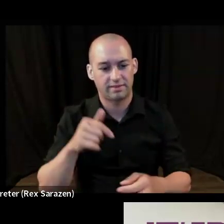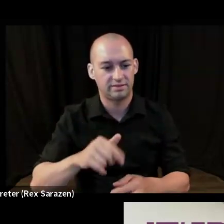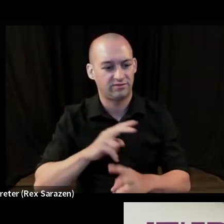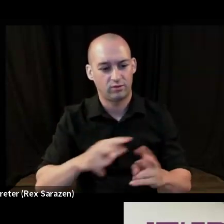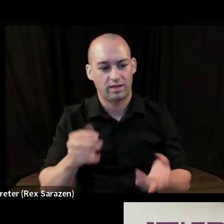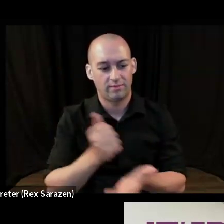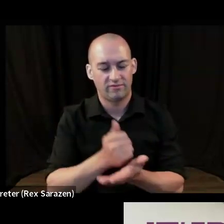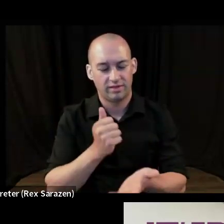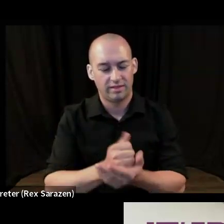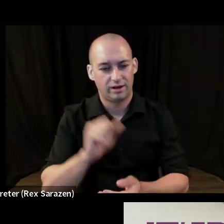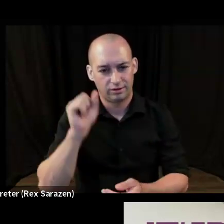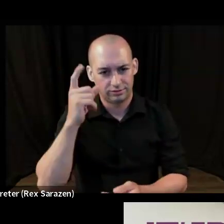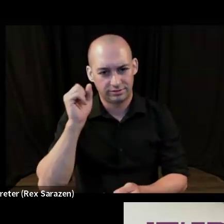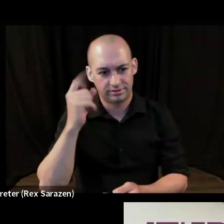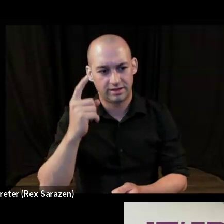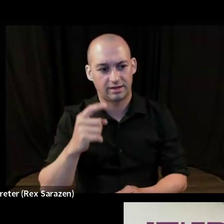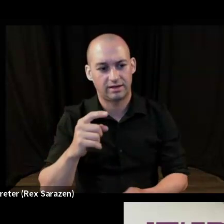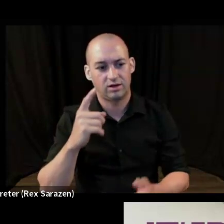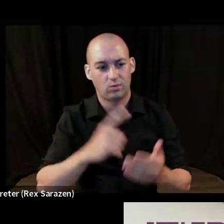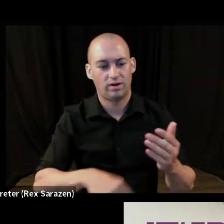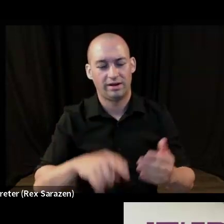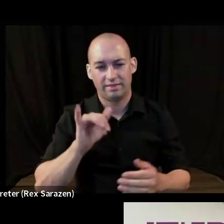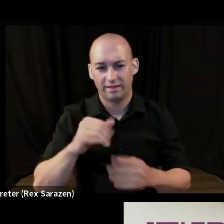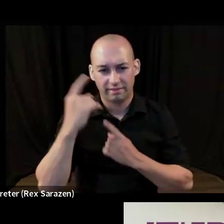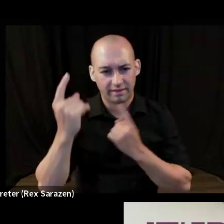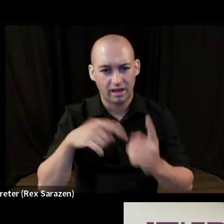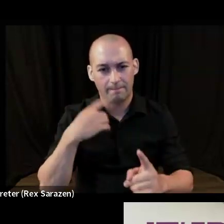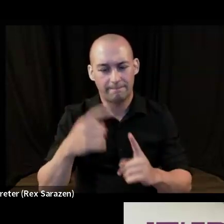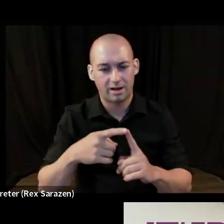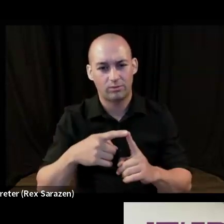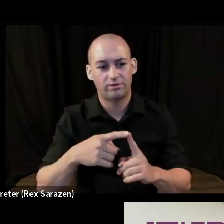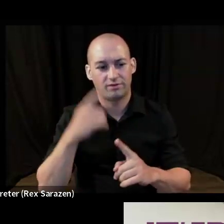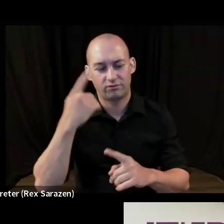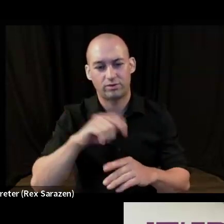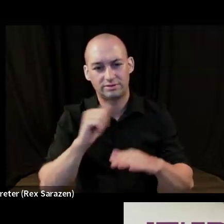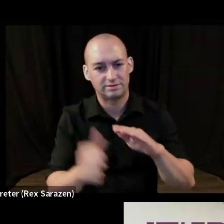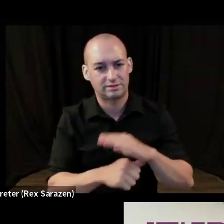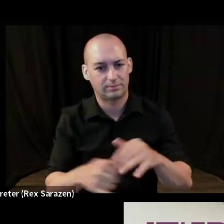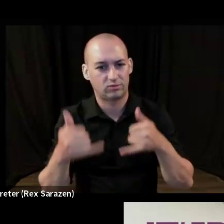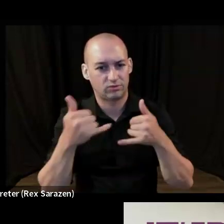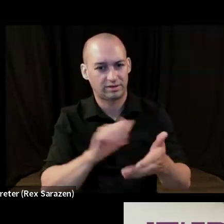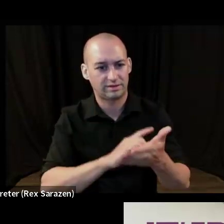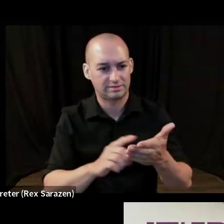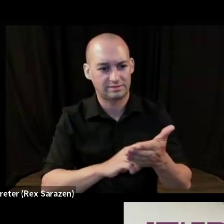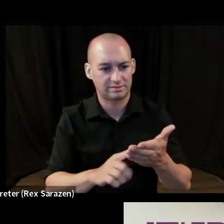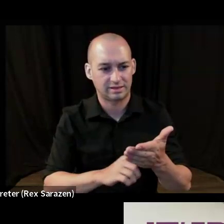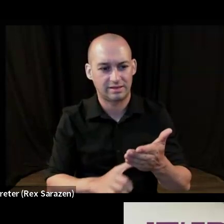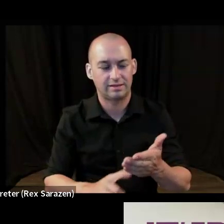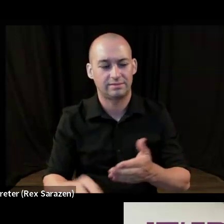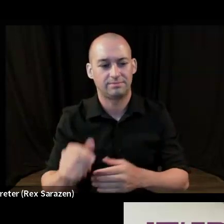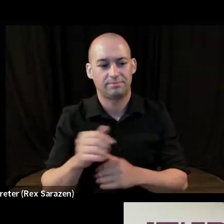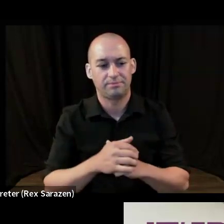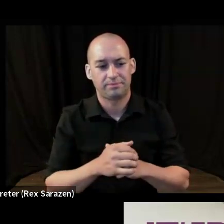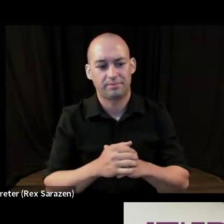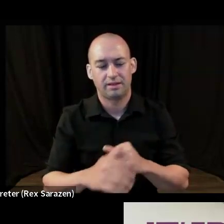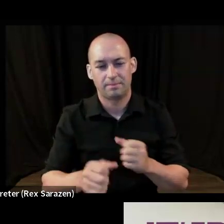to understand like what CDT is thinking about for the subgrant design and everything. I know I've been like sharing a lot of